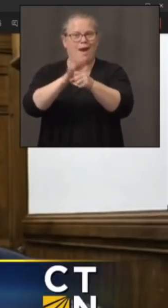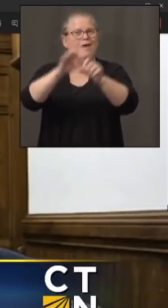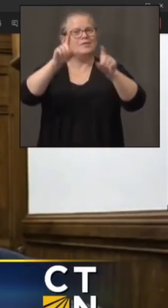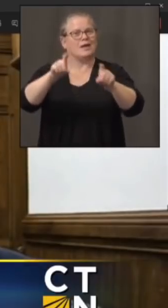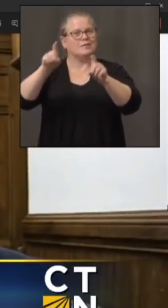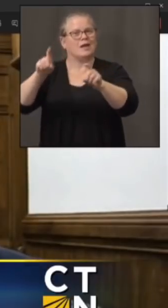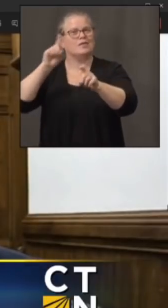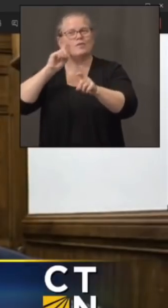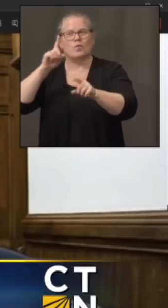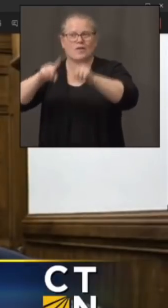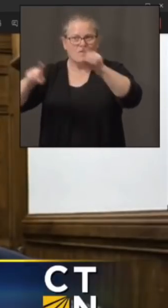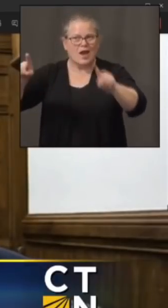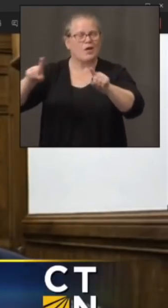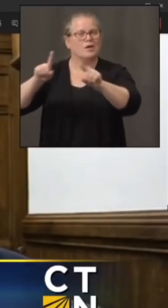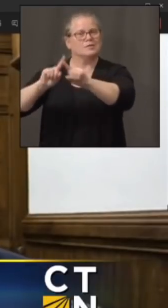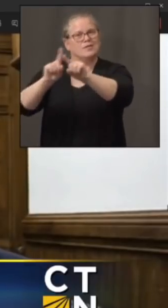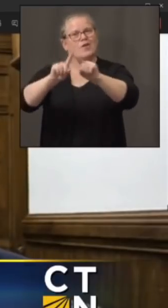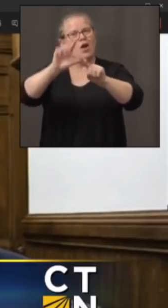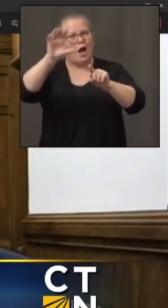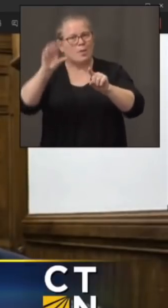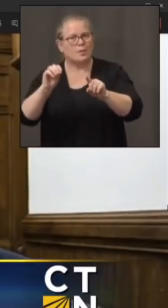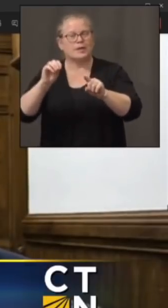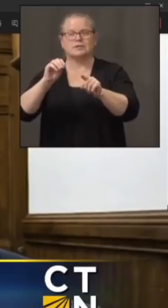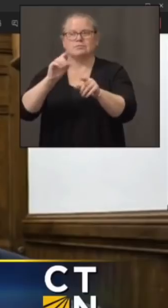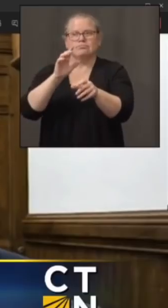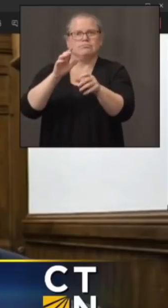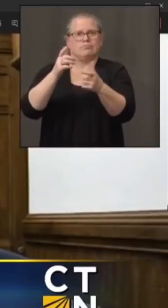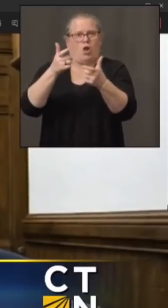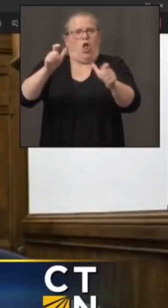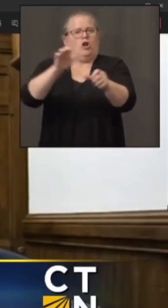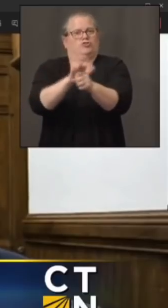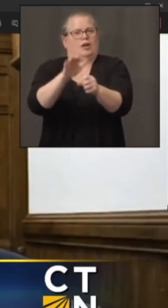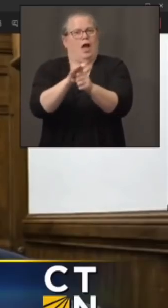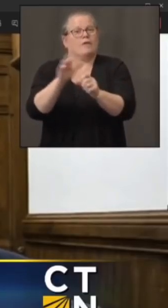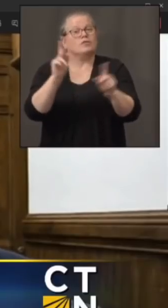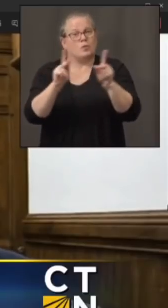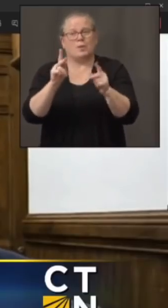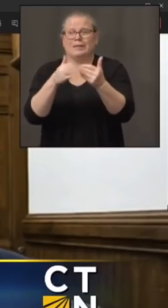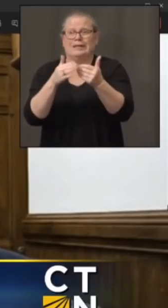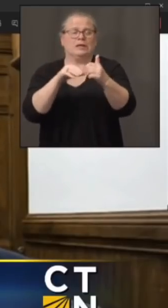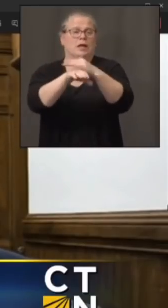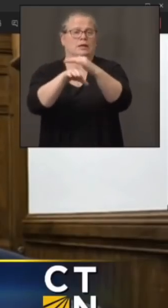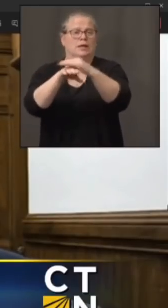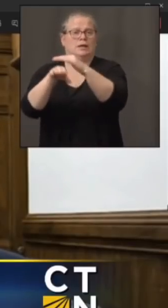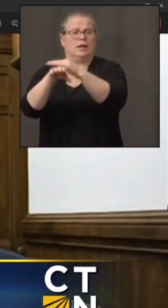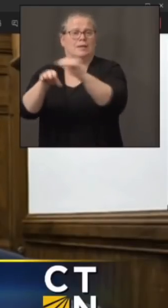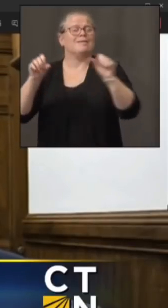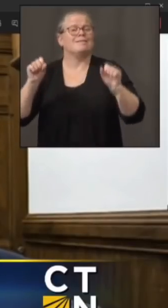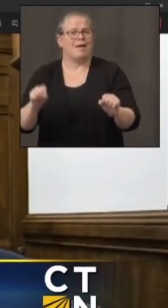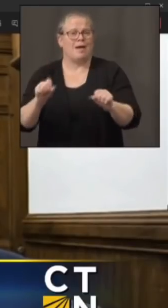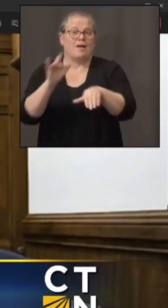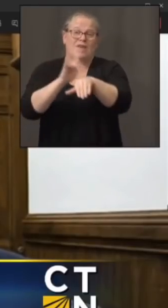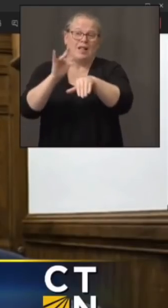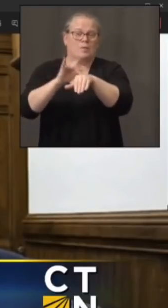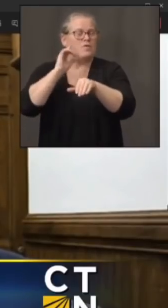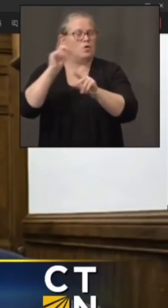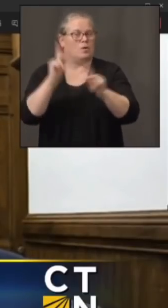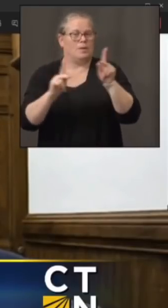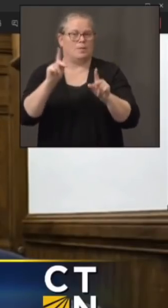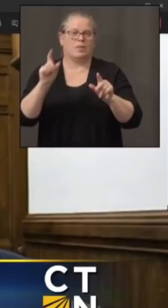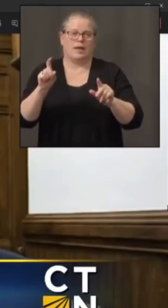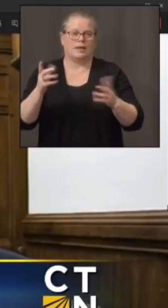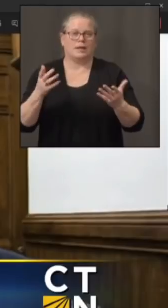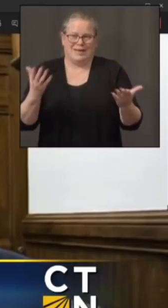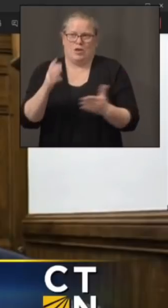various partners in a large enough radius that will make sure that it's accessible and available for all that need it within our communities